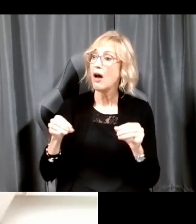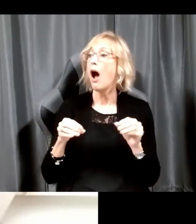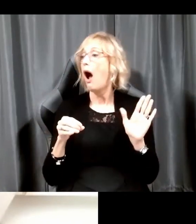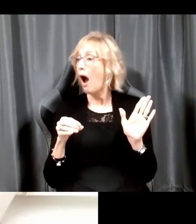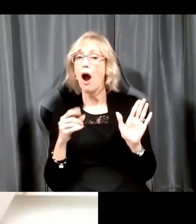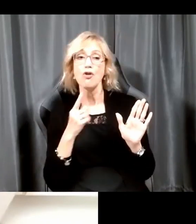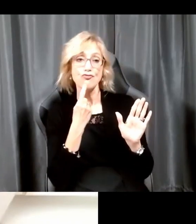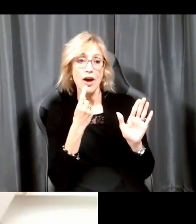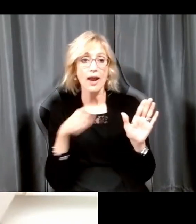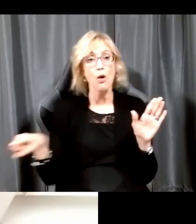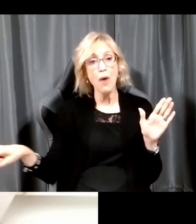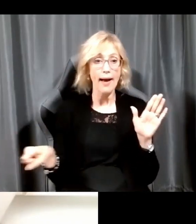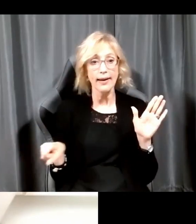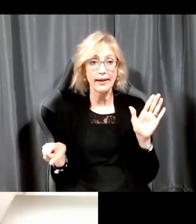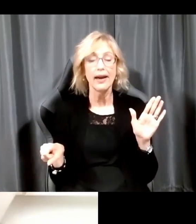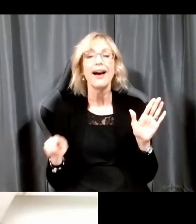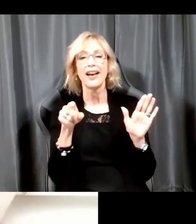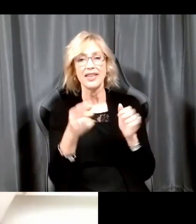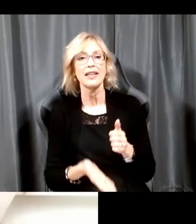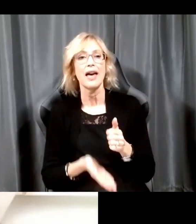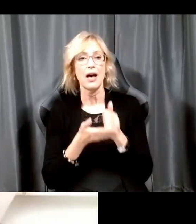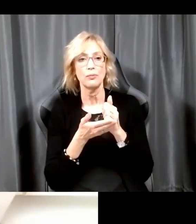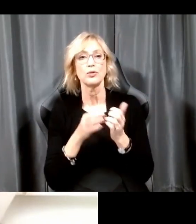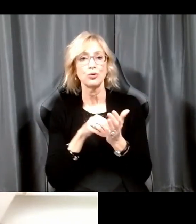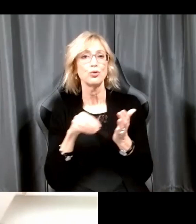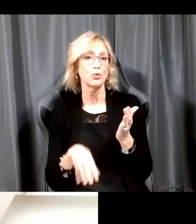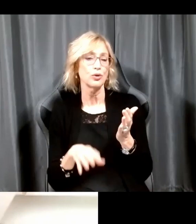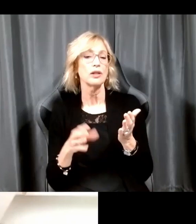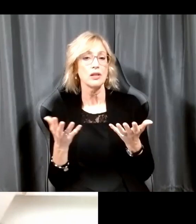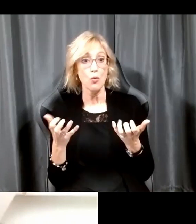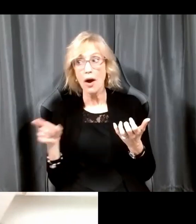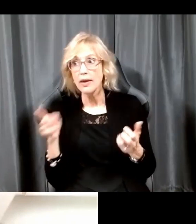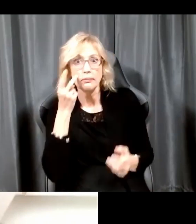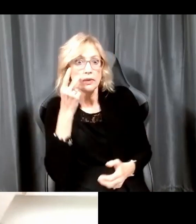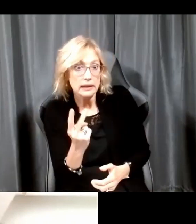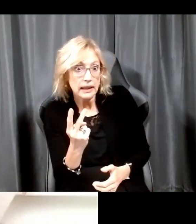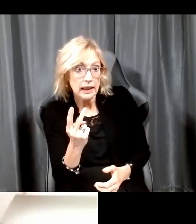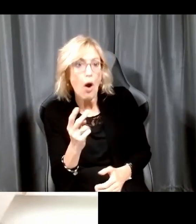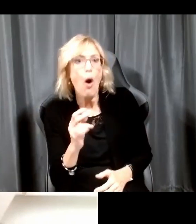red wagon. And this is helpful for our students who you want them to see